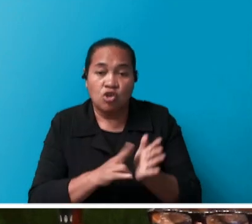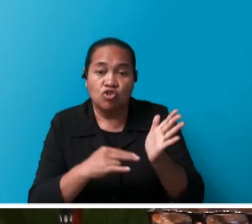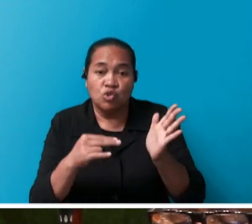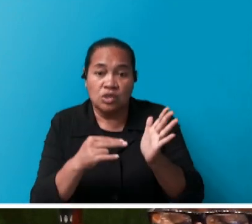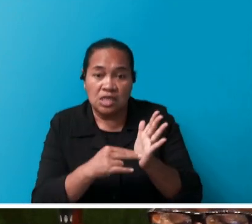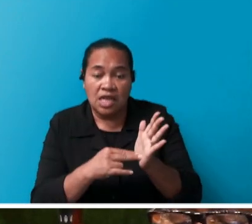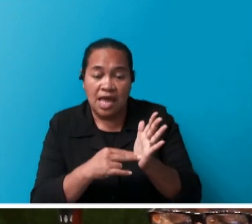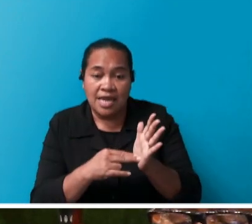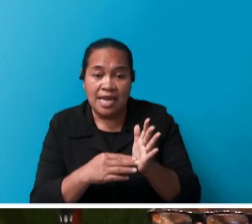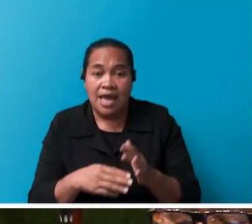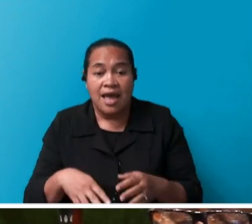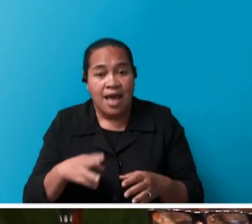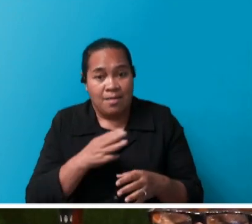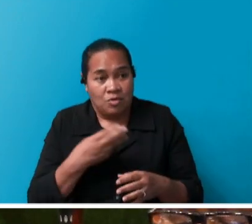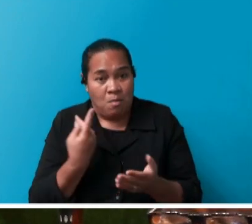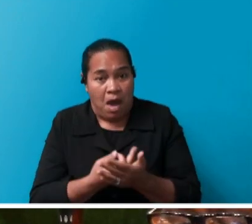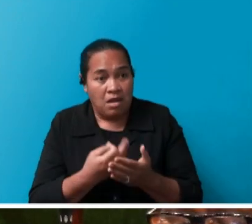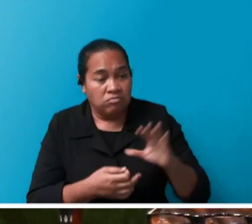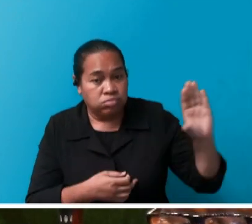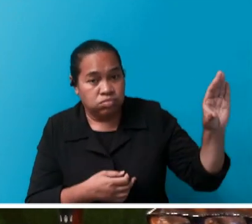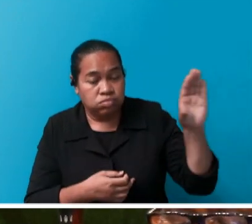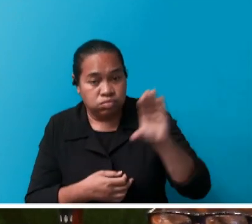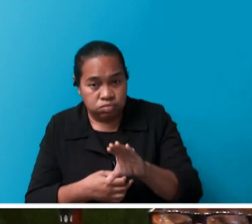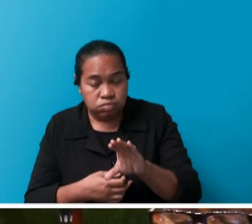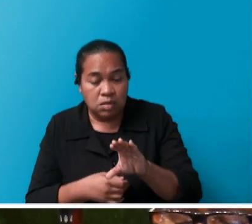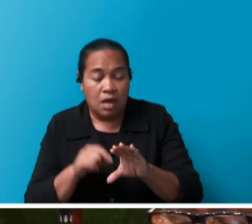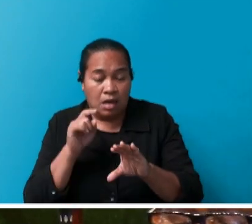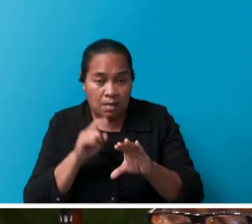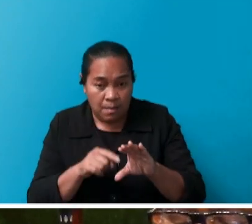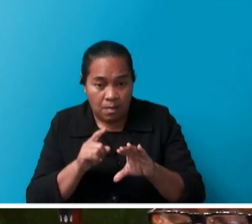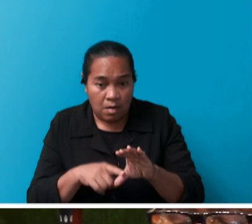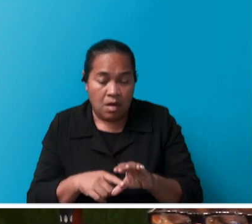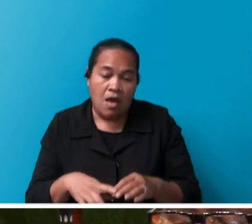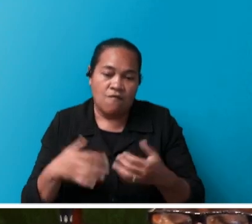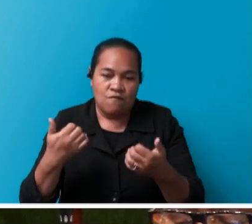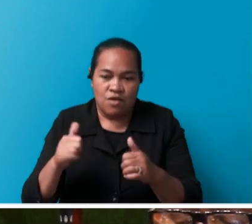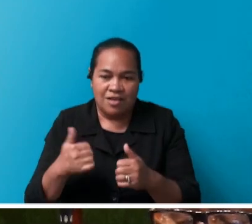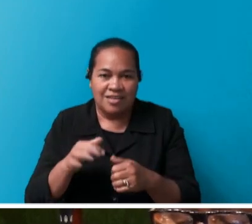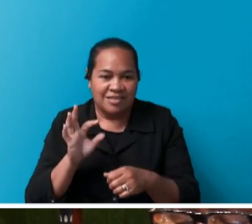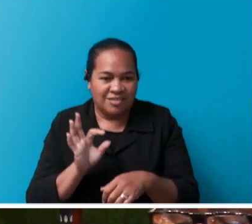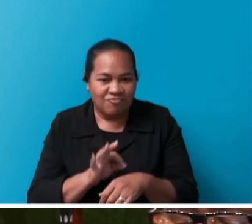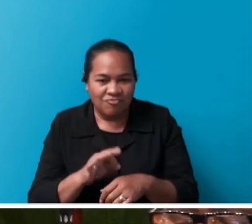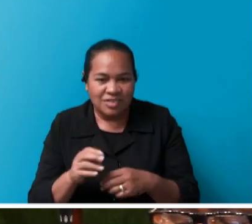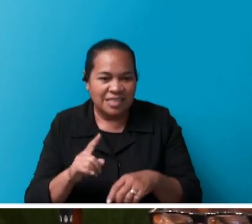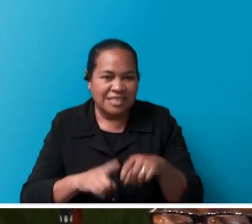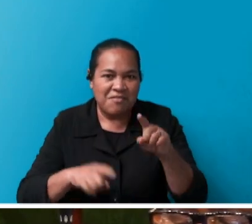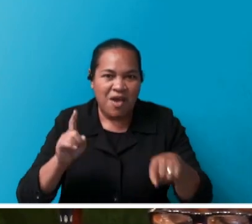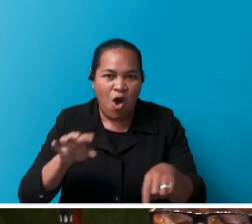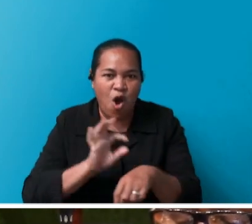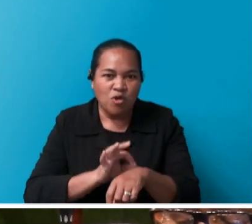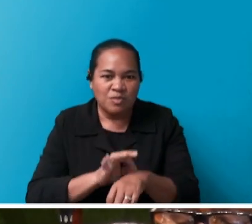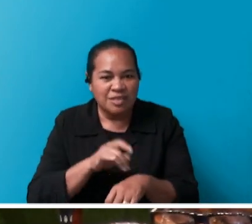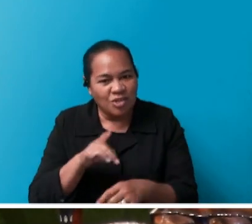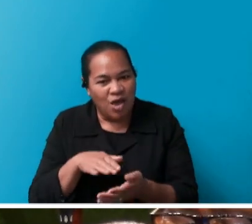Foreign Affairs and Trade, or MFED, have undertaken and completed a number of refurbishment and upgrade work